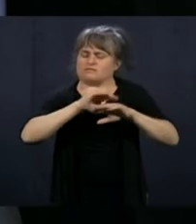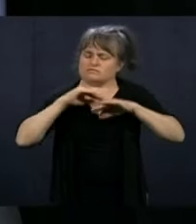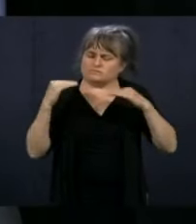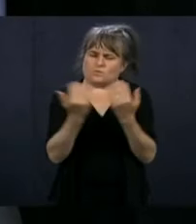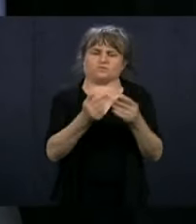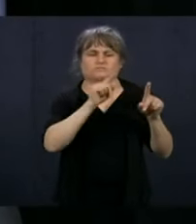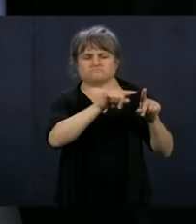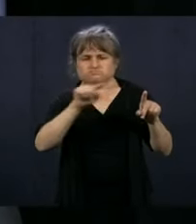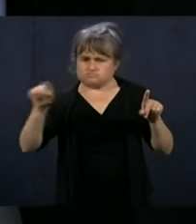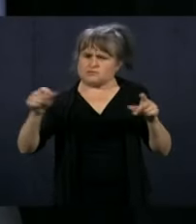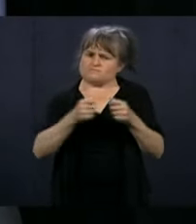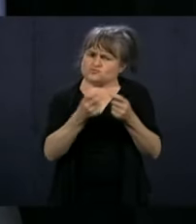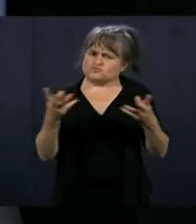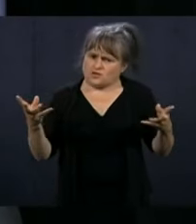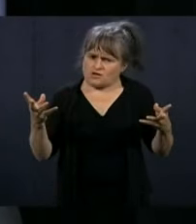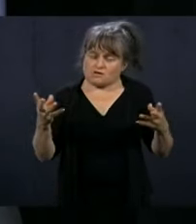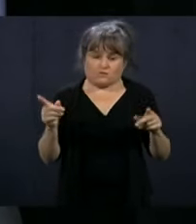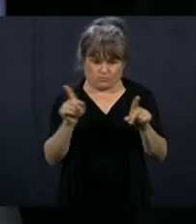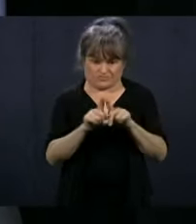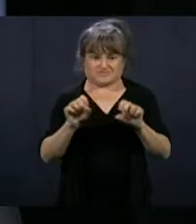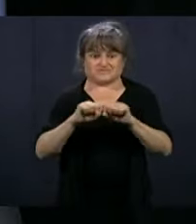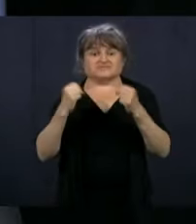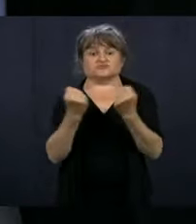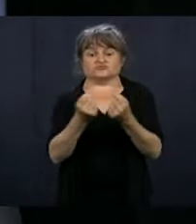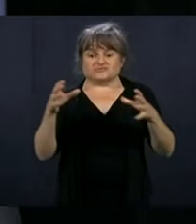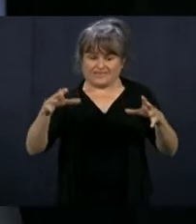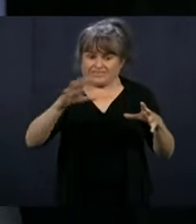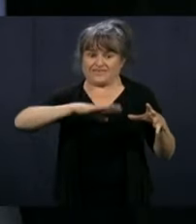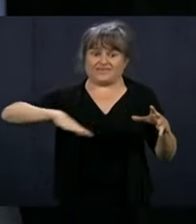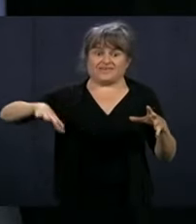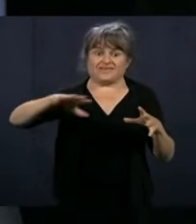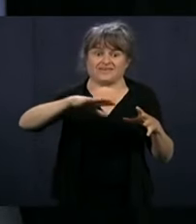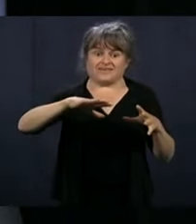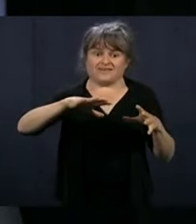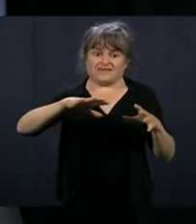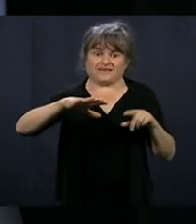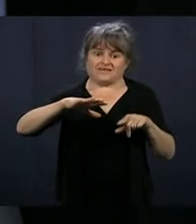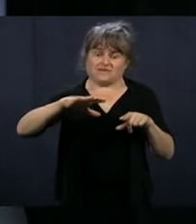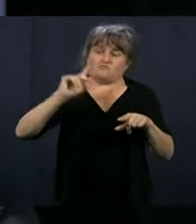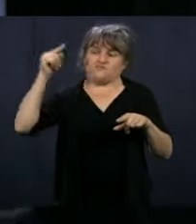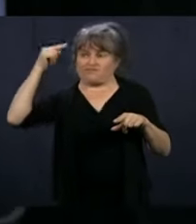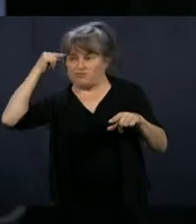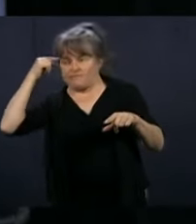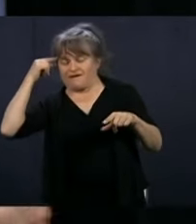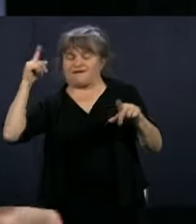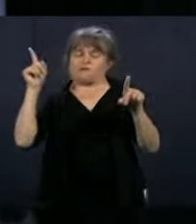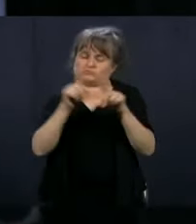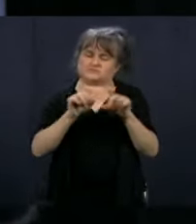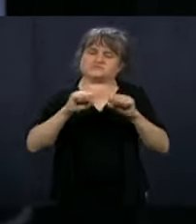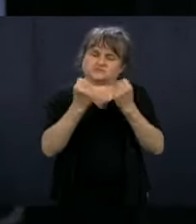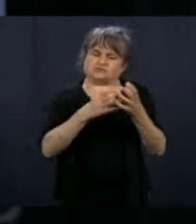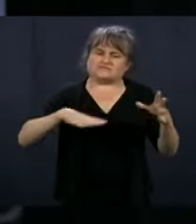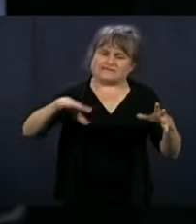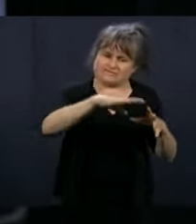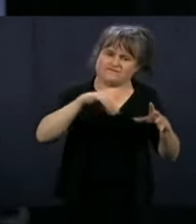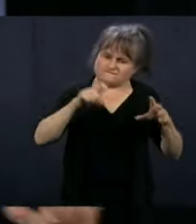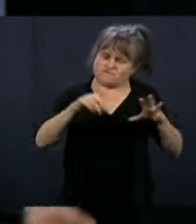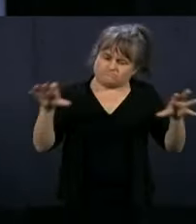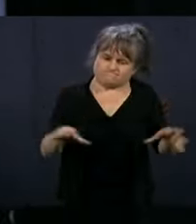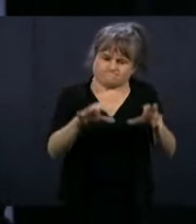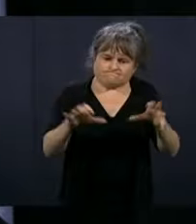And in our society as well. There are many places where we have to act.